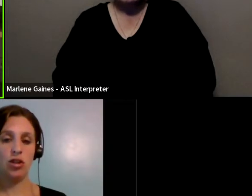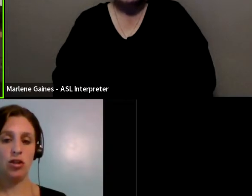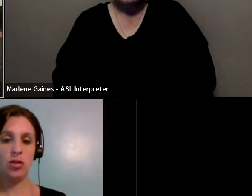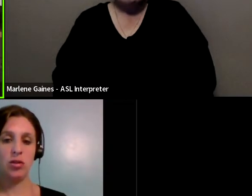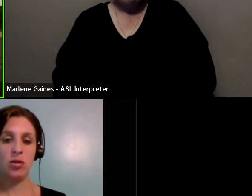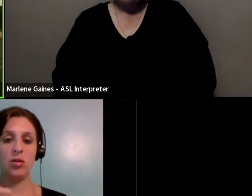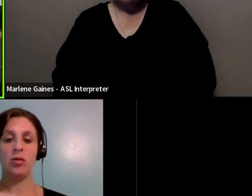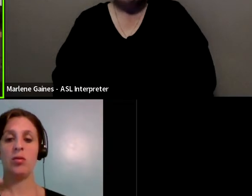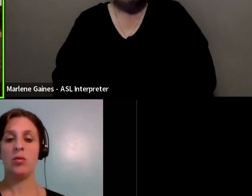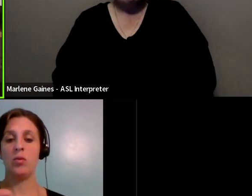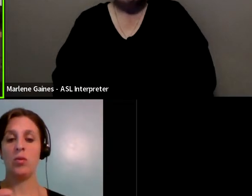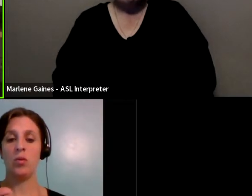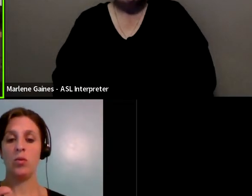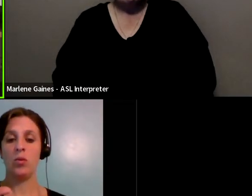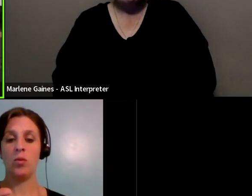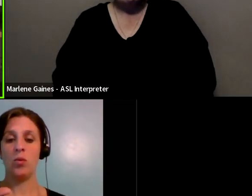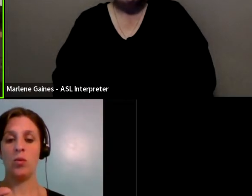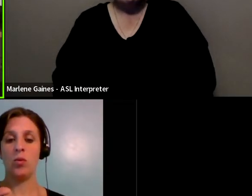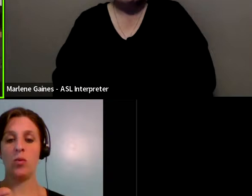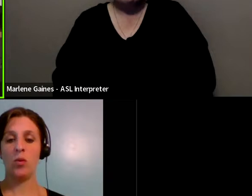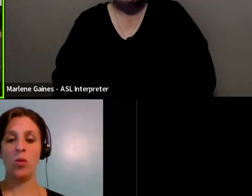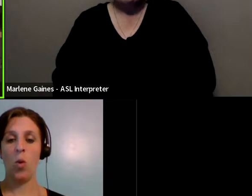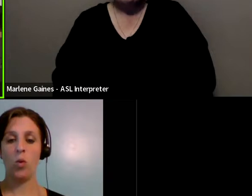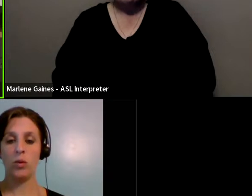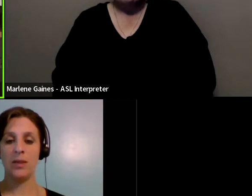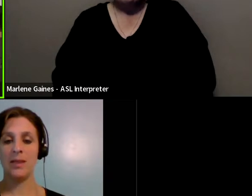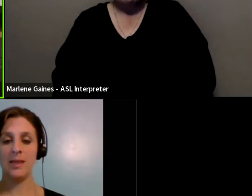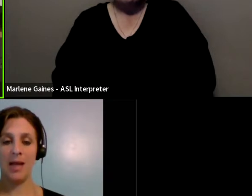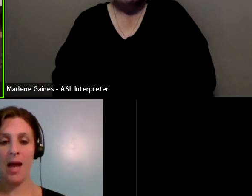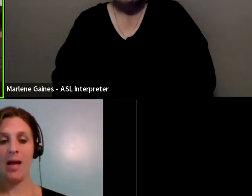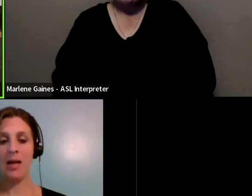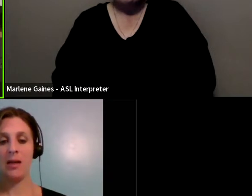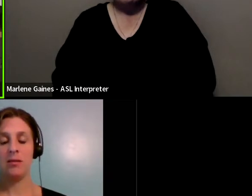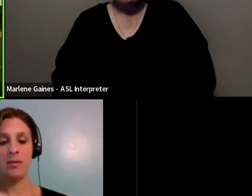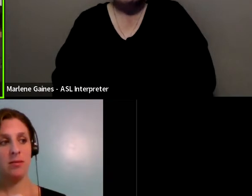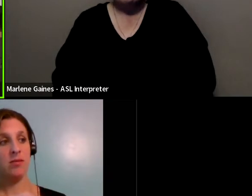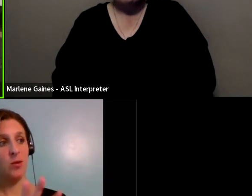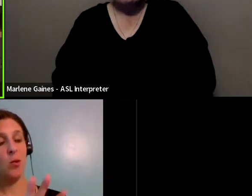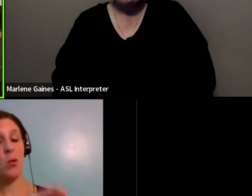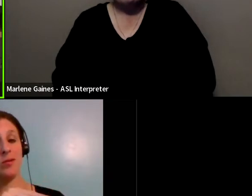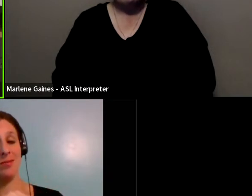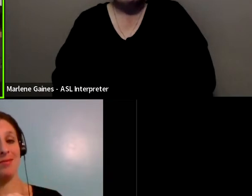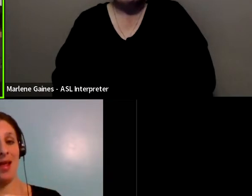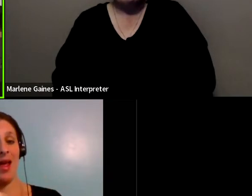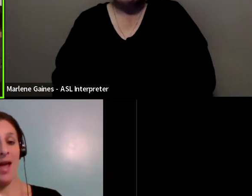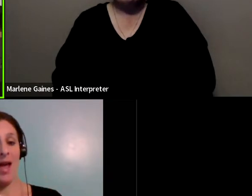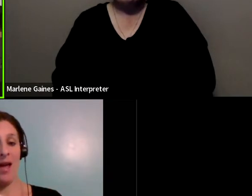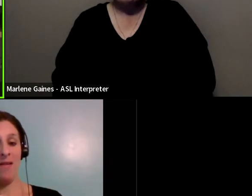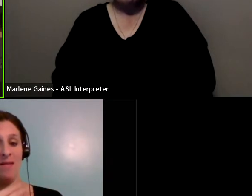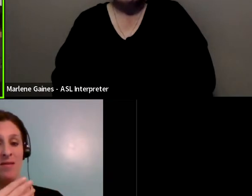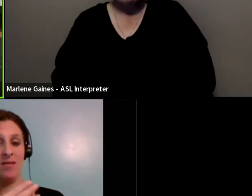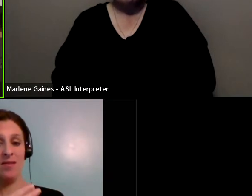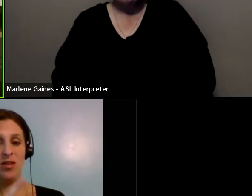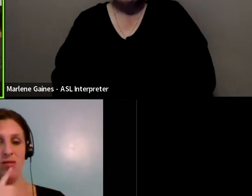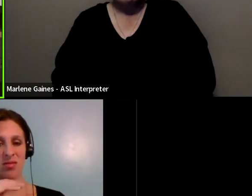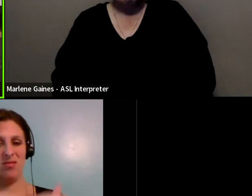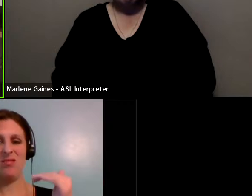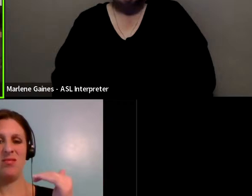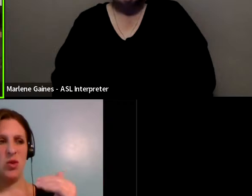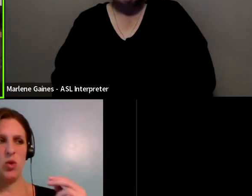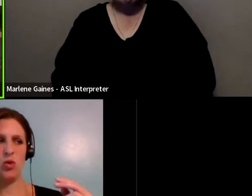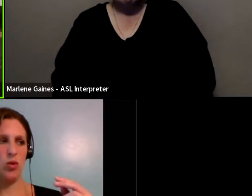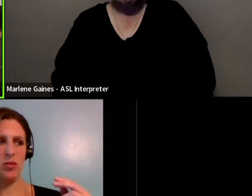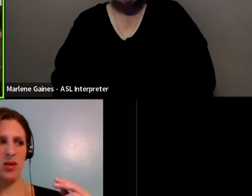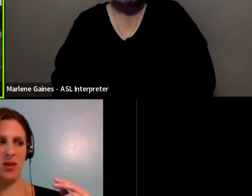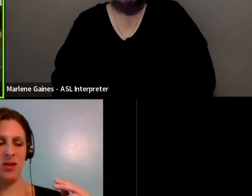coast side was exposed for having really subhuman conditions of living for our farm